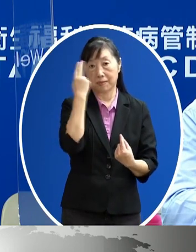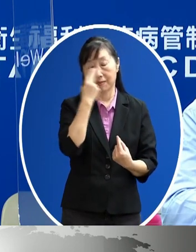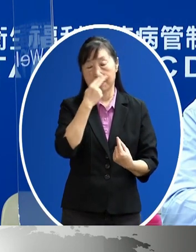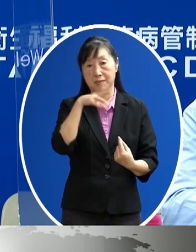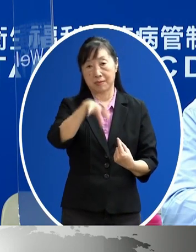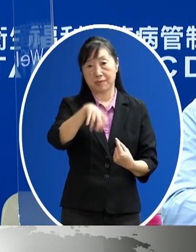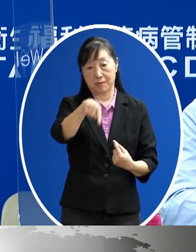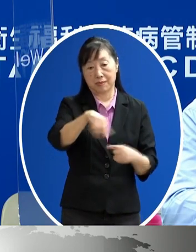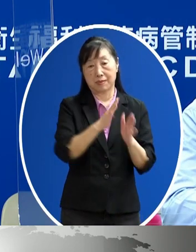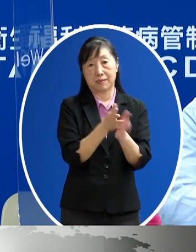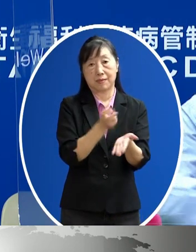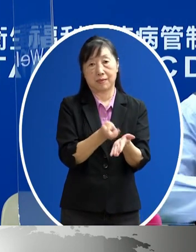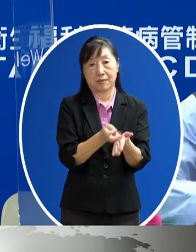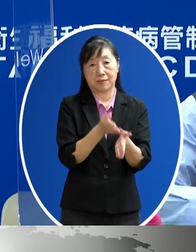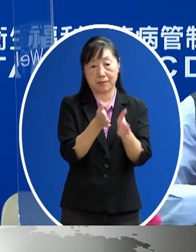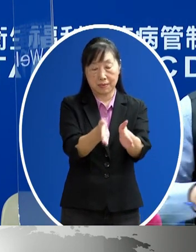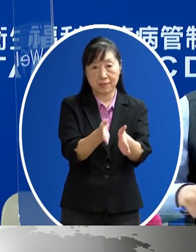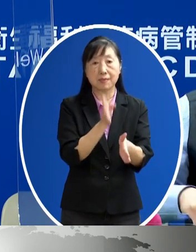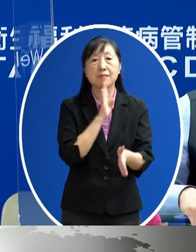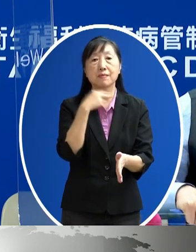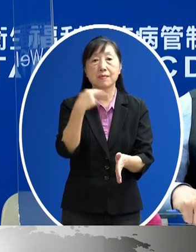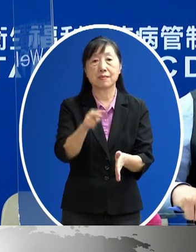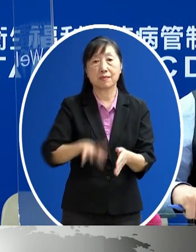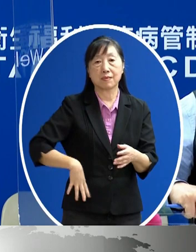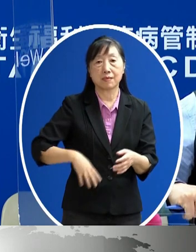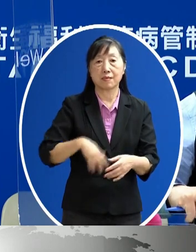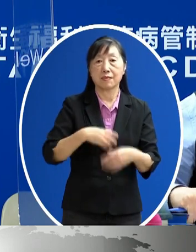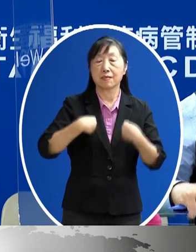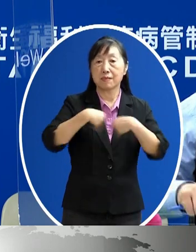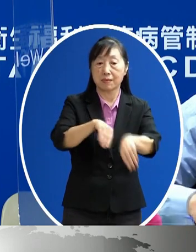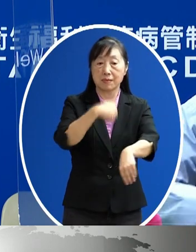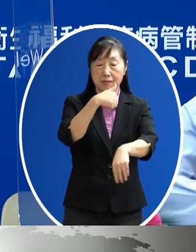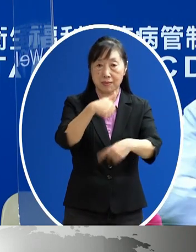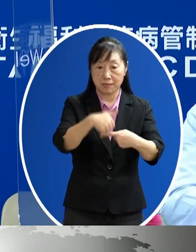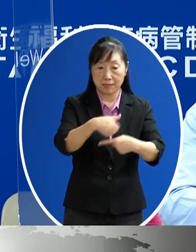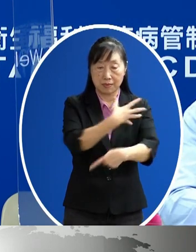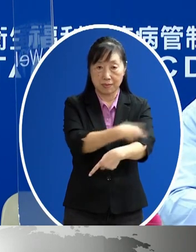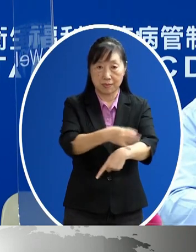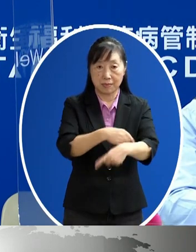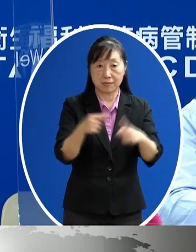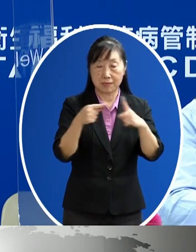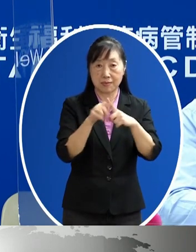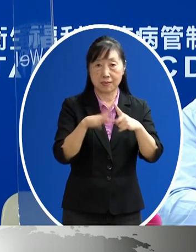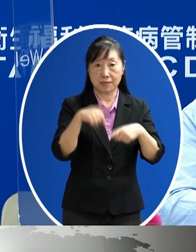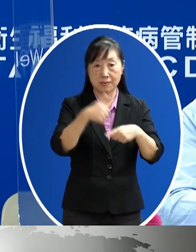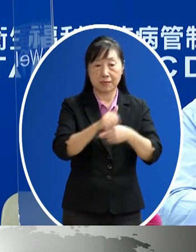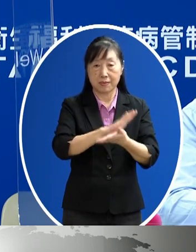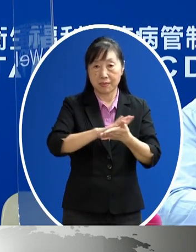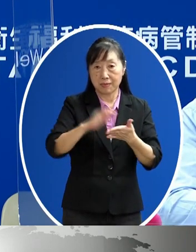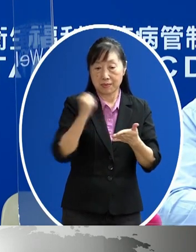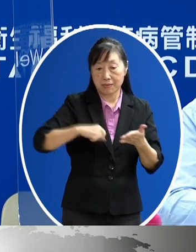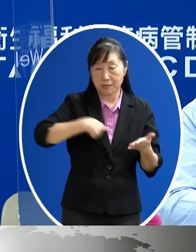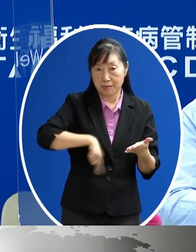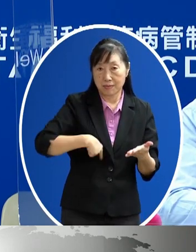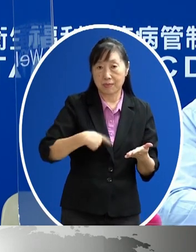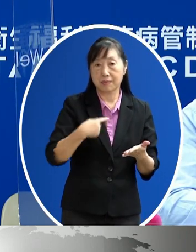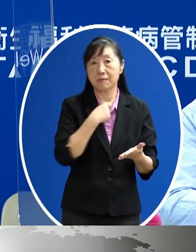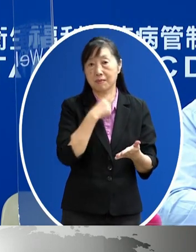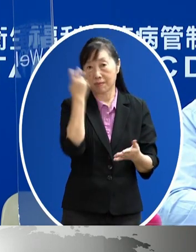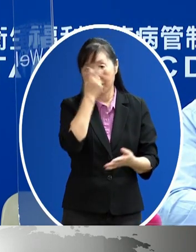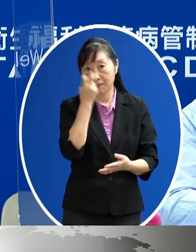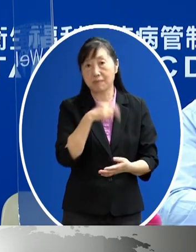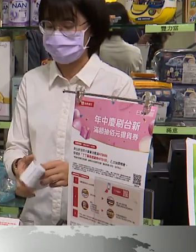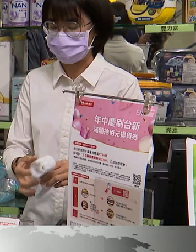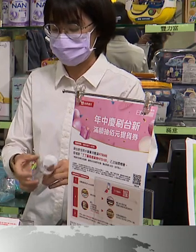We'll also enhance monitoring of imported frozen foods. These are 5 fronts on which we're working, and our policy will be reviewed on a